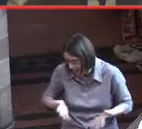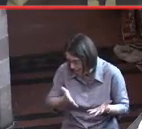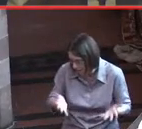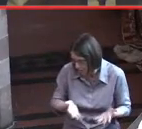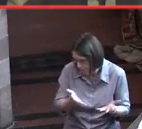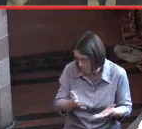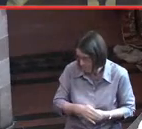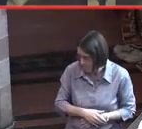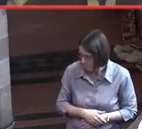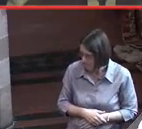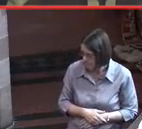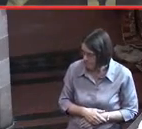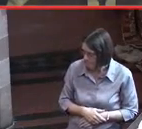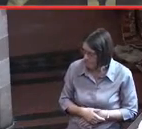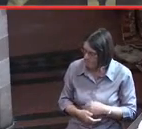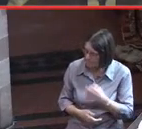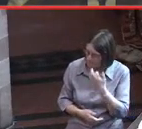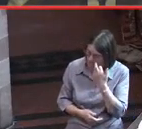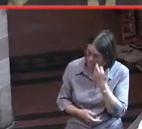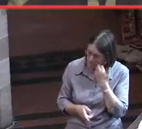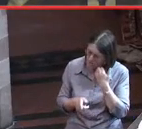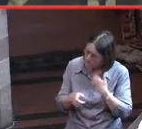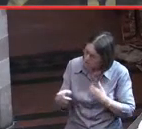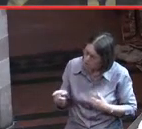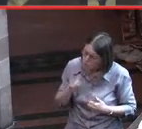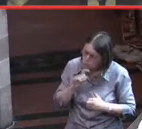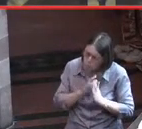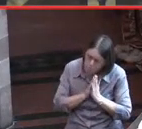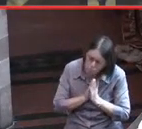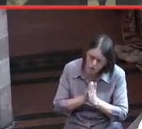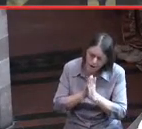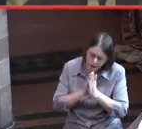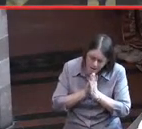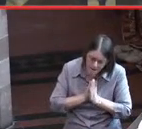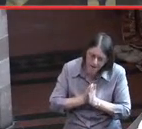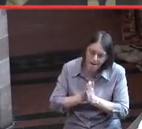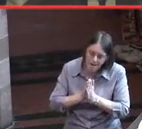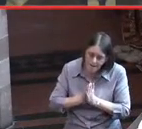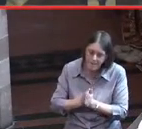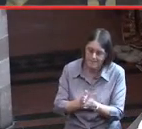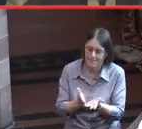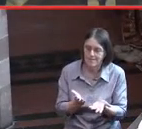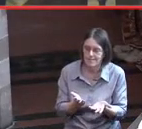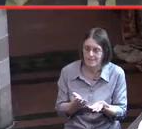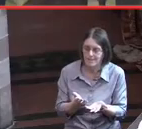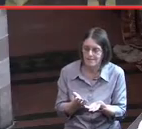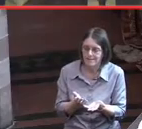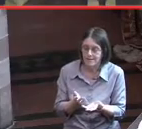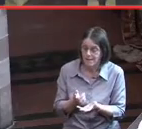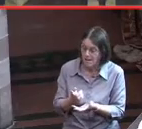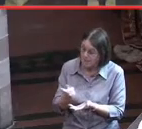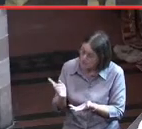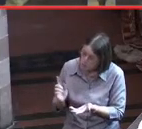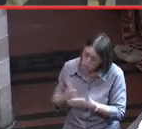care. Pray without ceasing. Work with joy in the Lord's